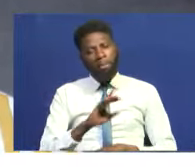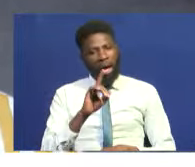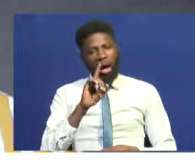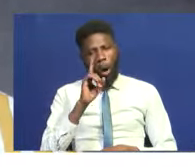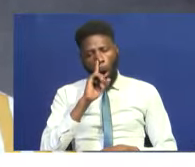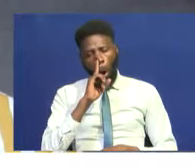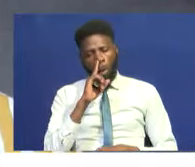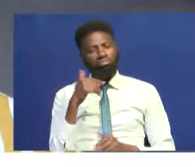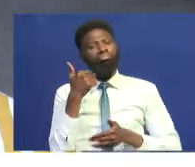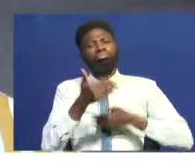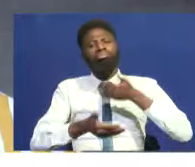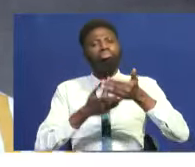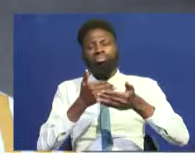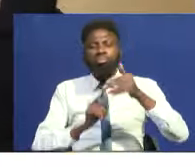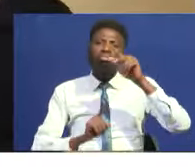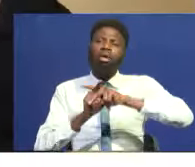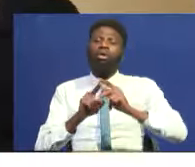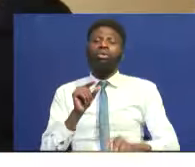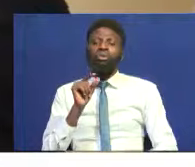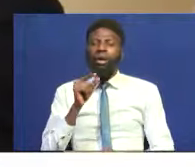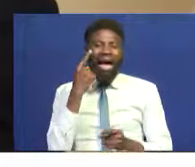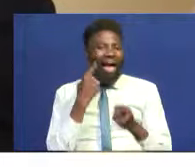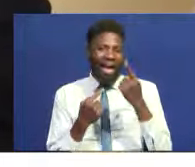home, he was still crying.